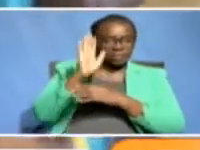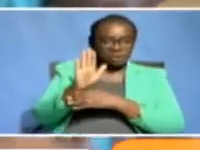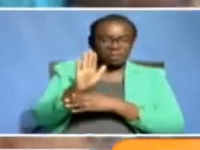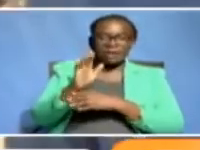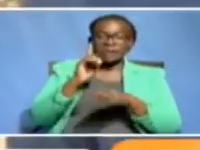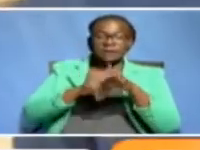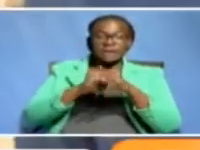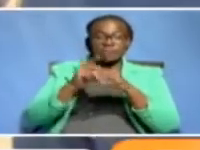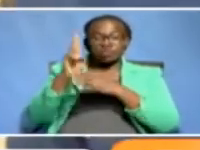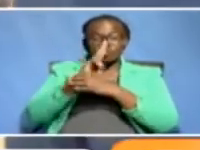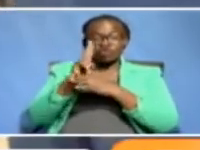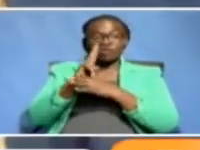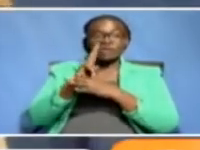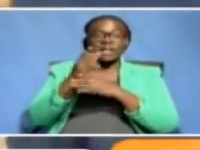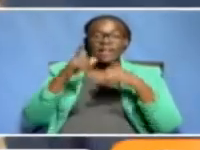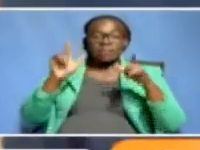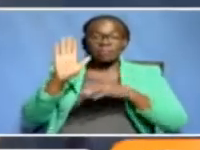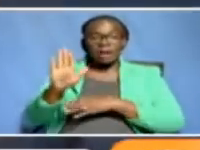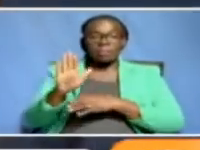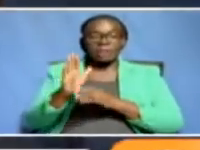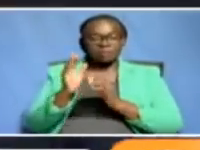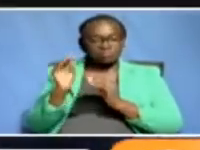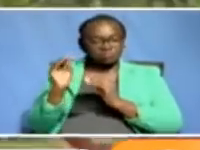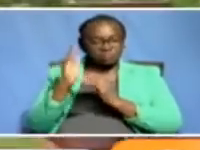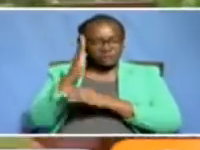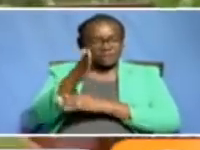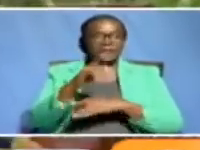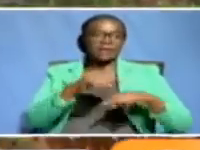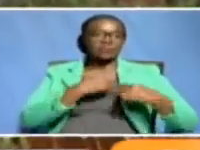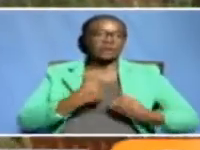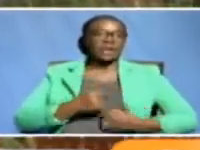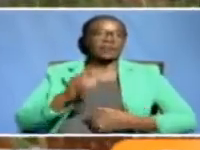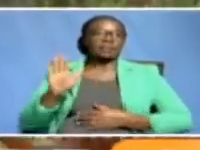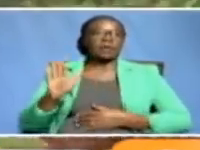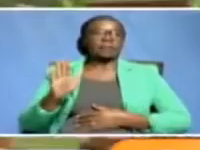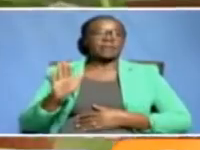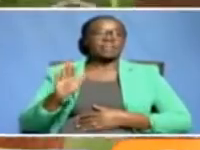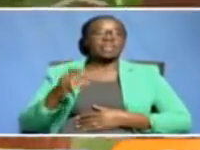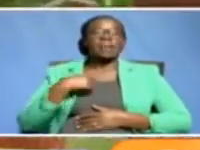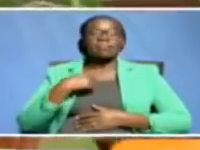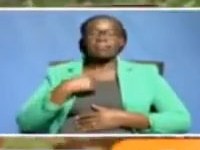him in his language, that goes to his heart. Back in